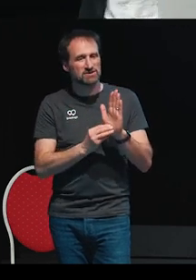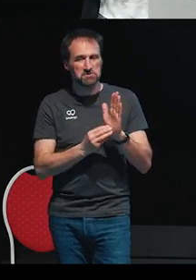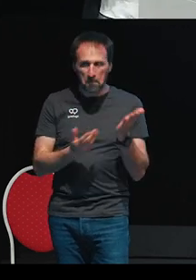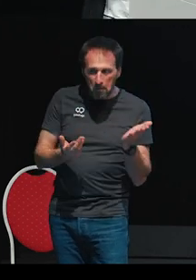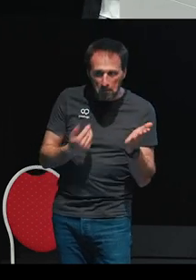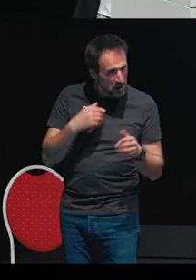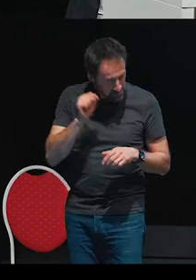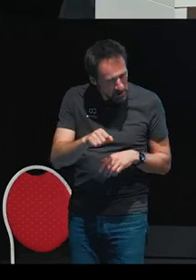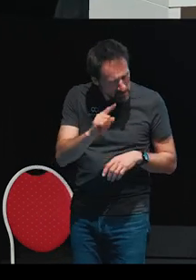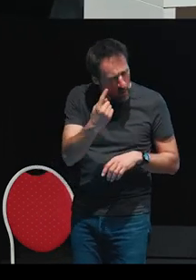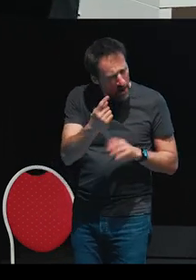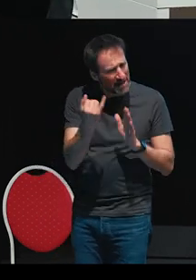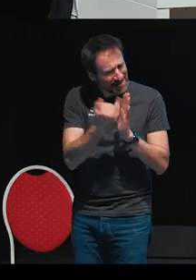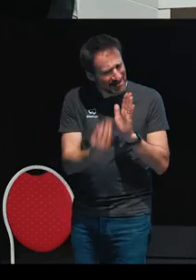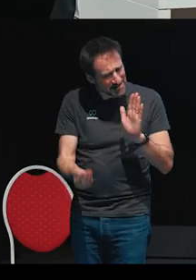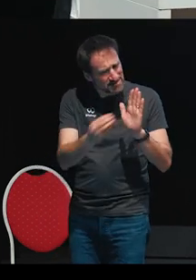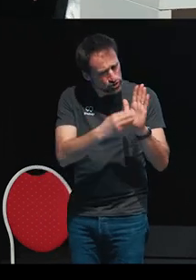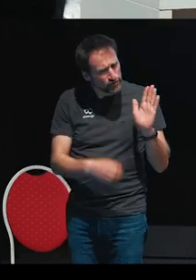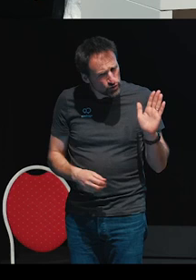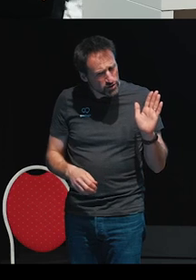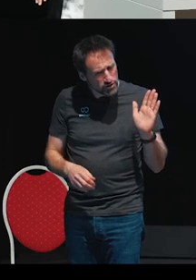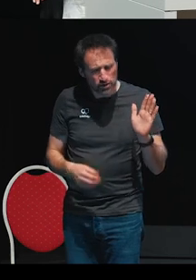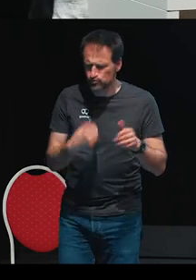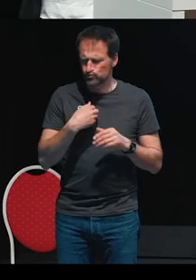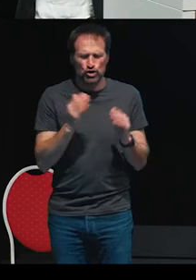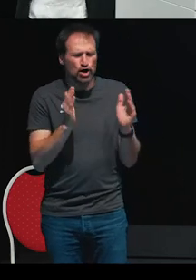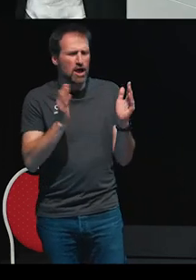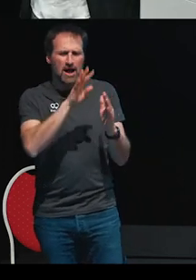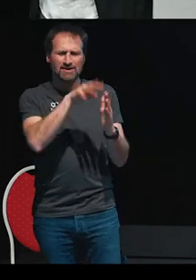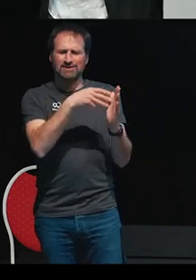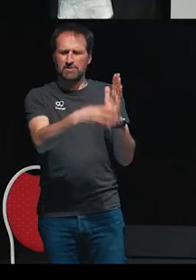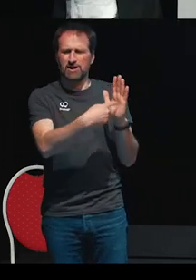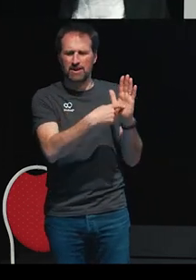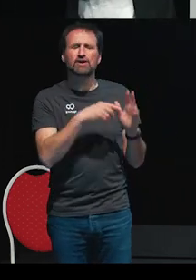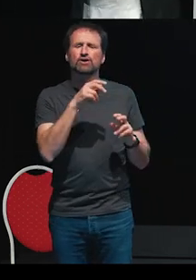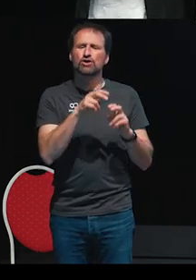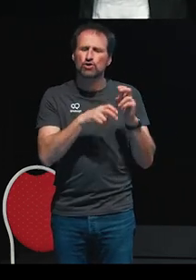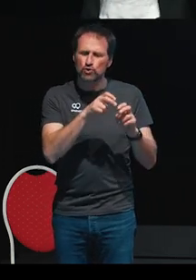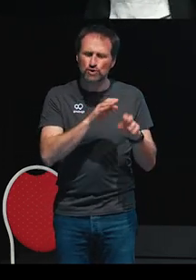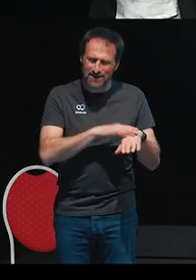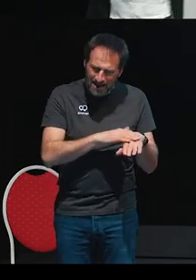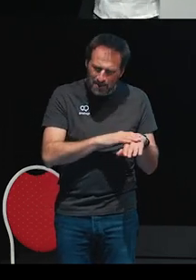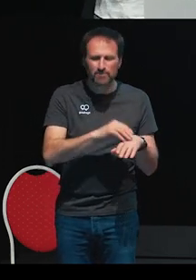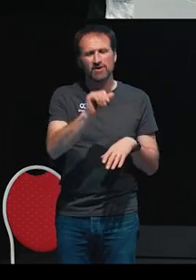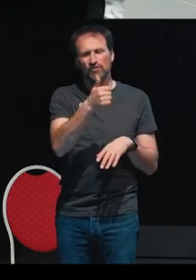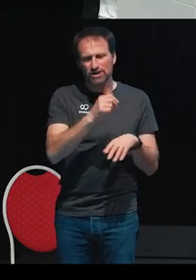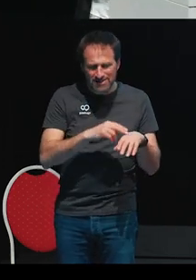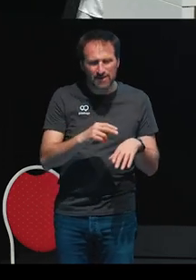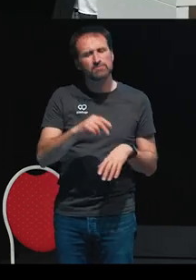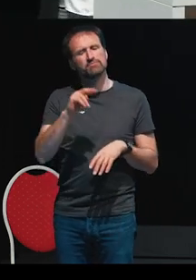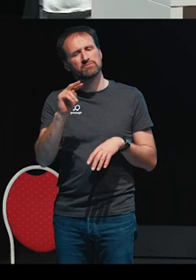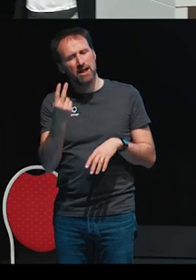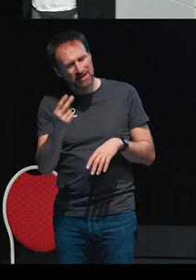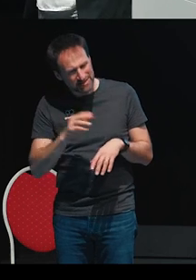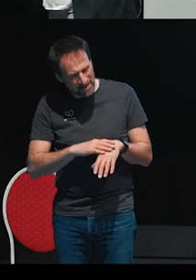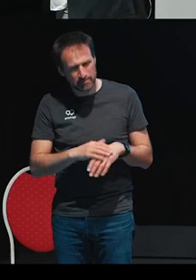index? So here is a small table that I have here of username, first name, last name. So